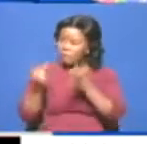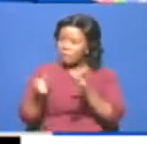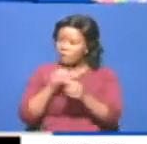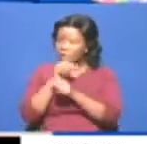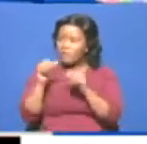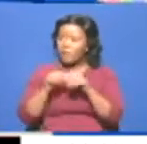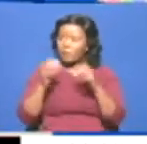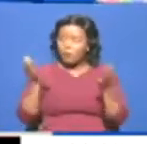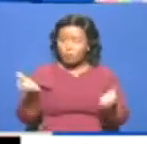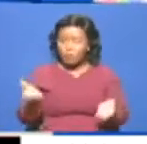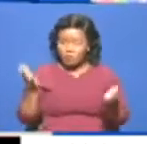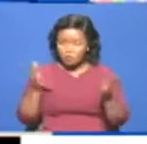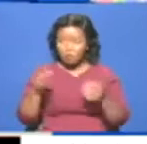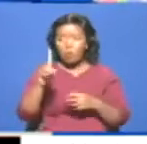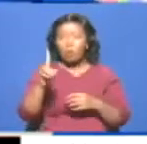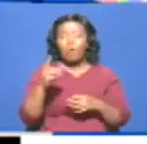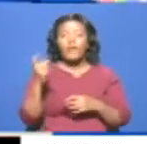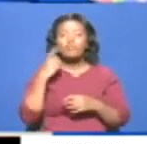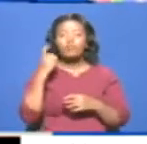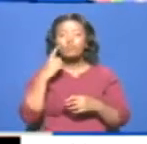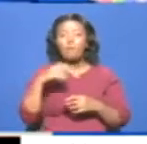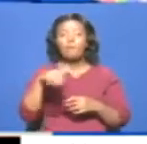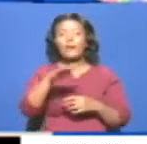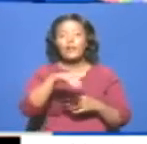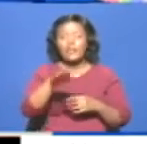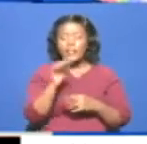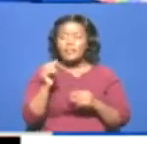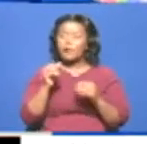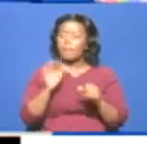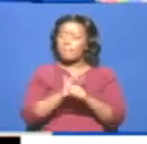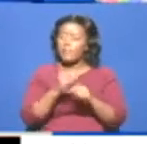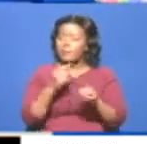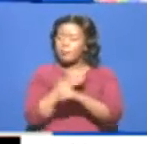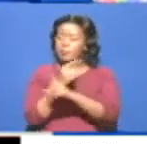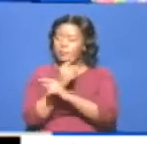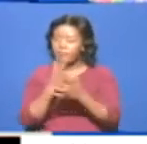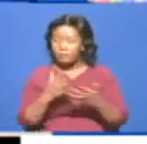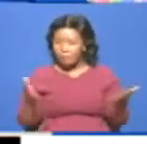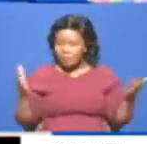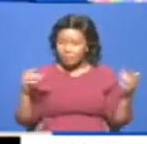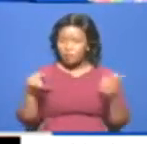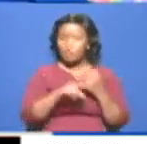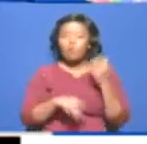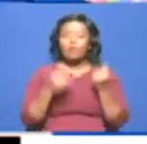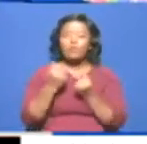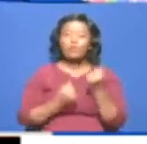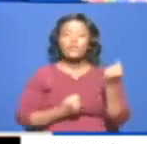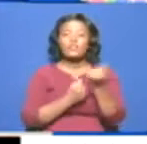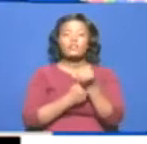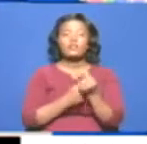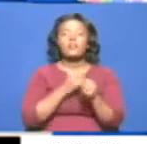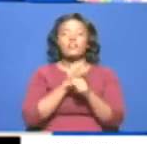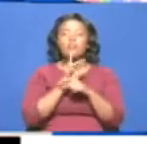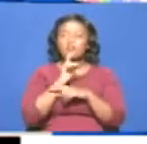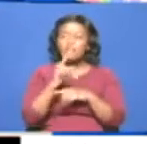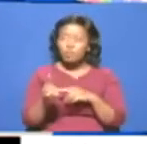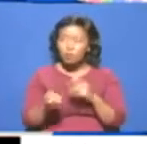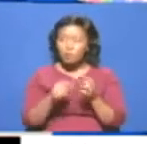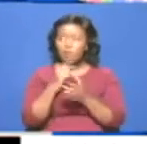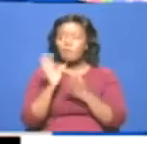shop. And that's where we are going to assist in ensuring that staff, the various